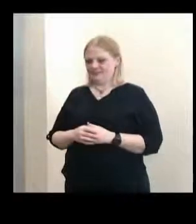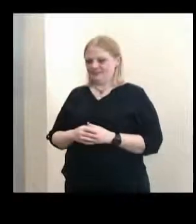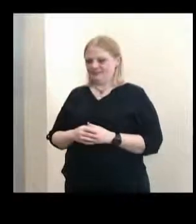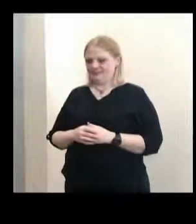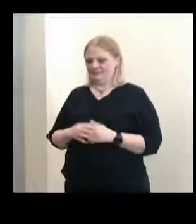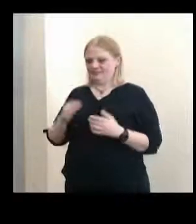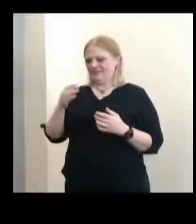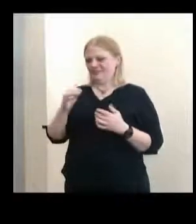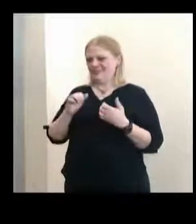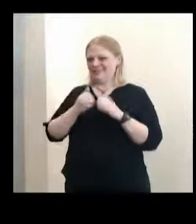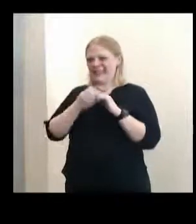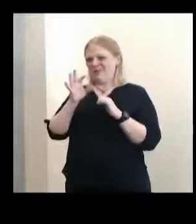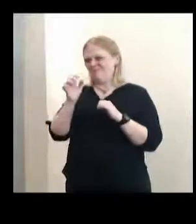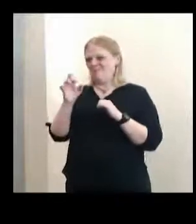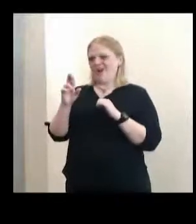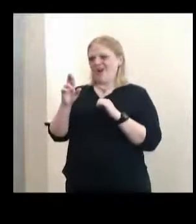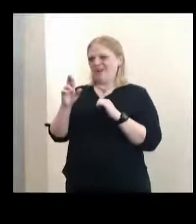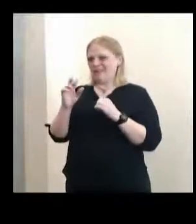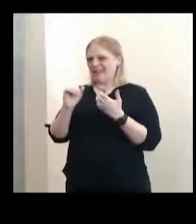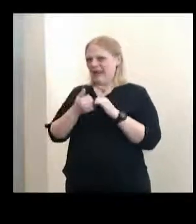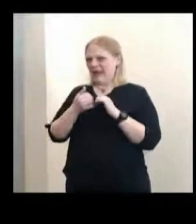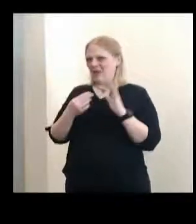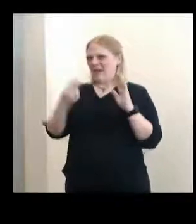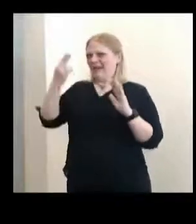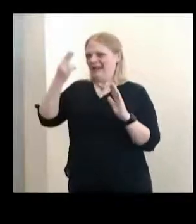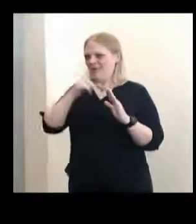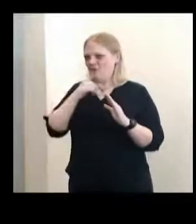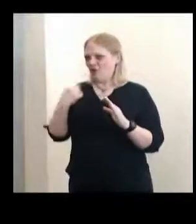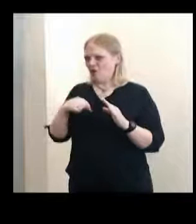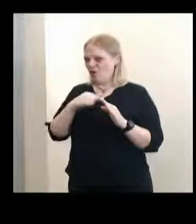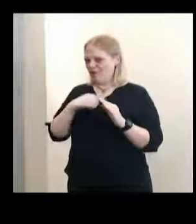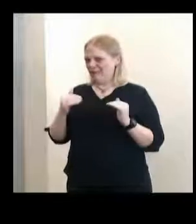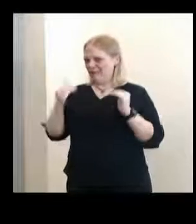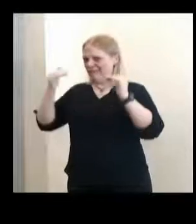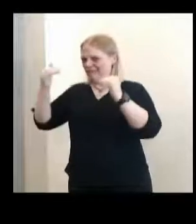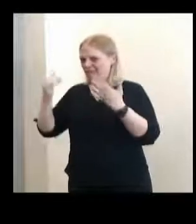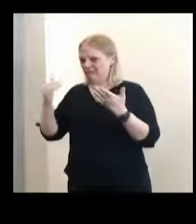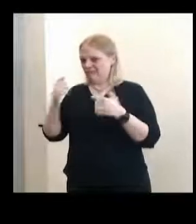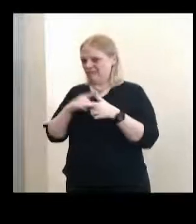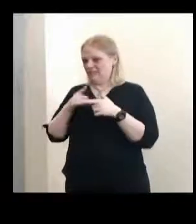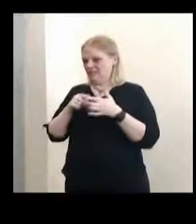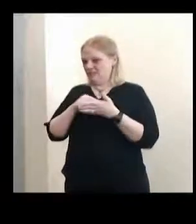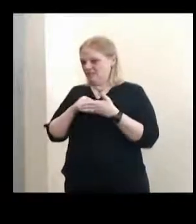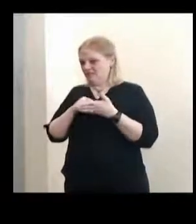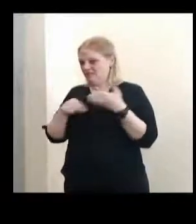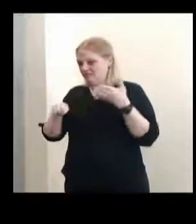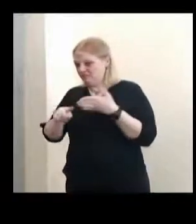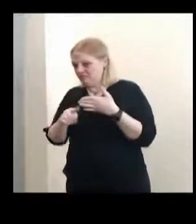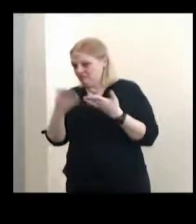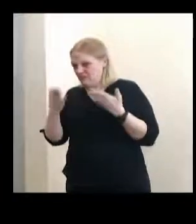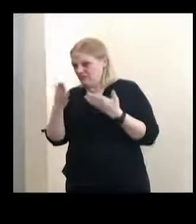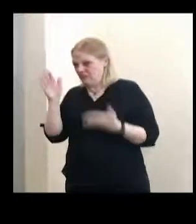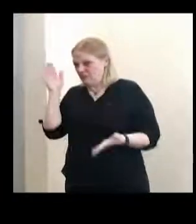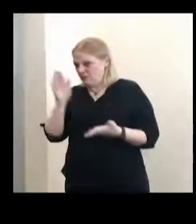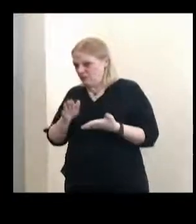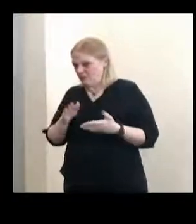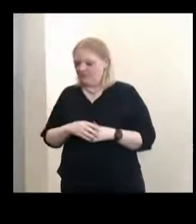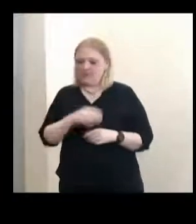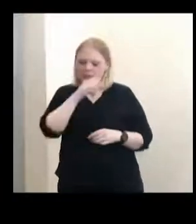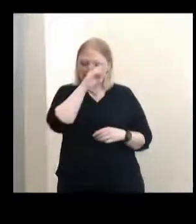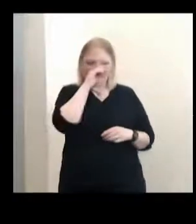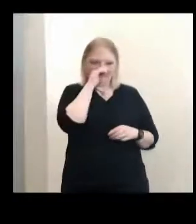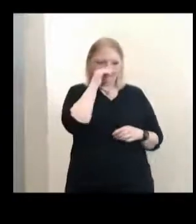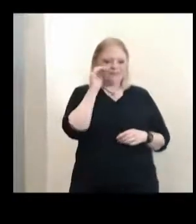we, and is there a chance that in the coming weeks we could come out of it? The CDC's most